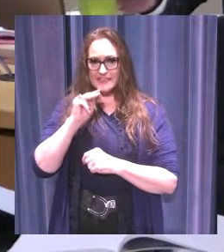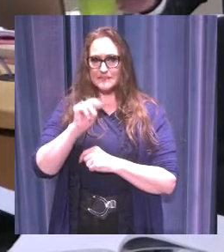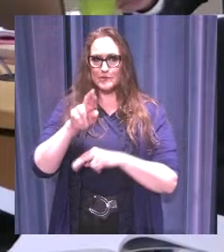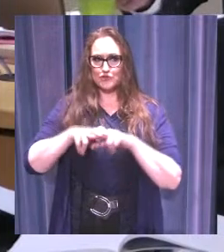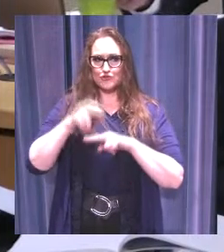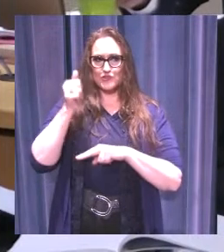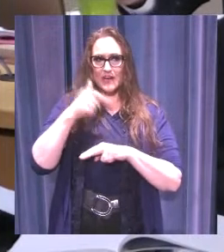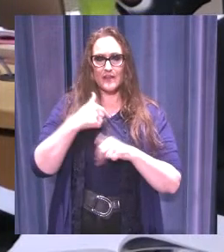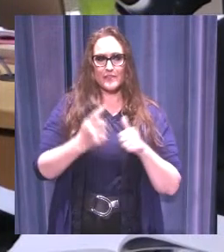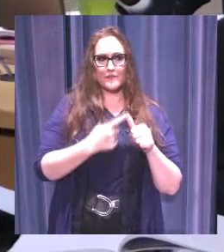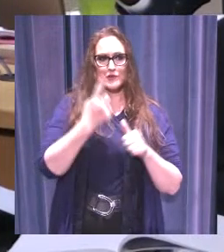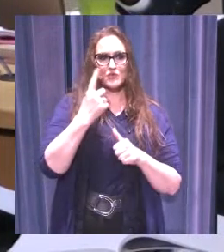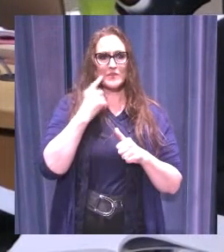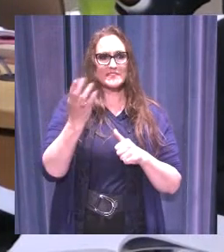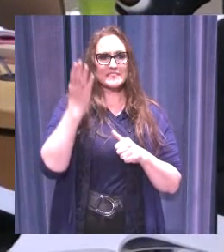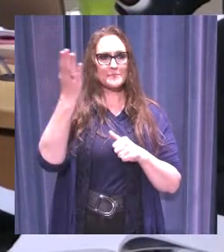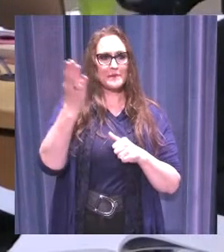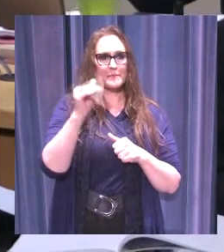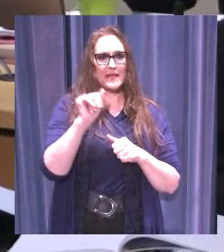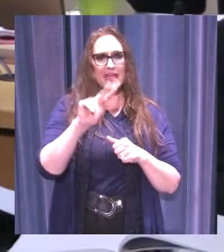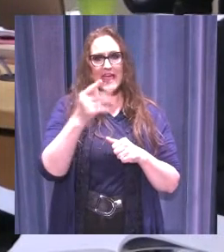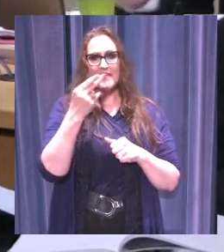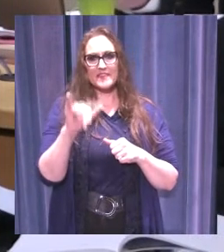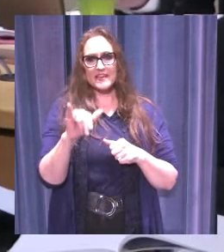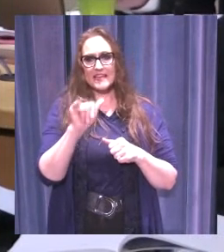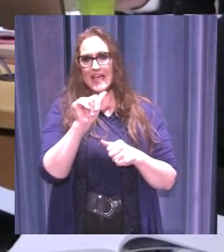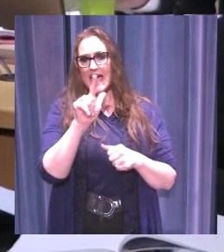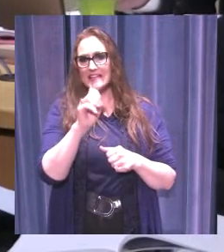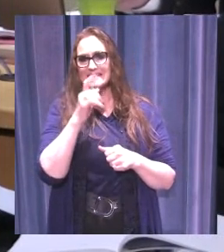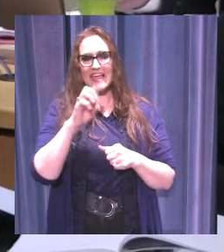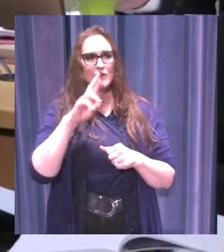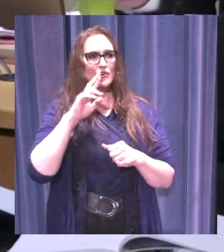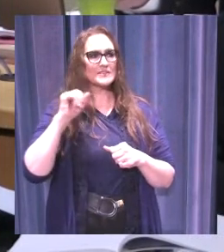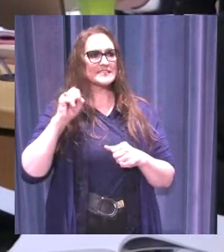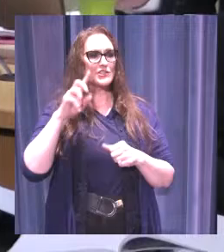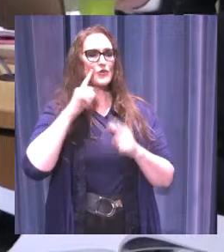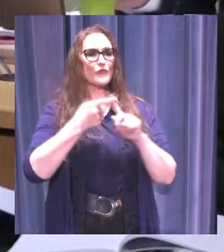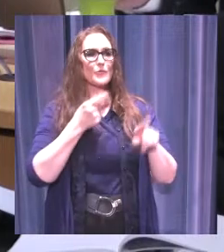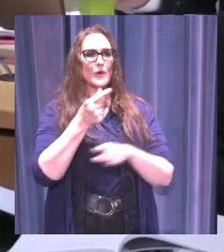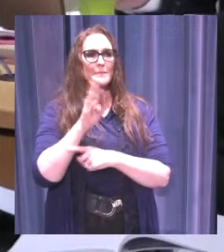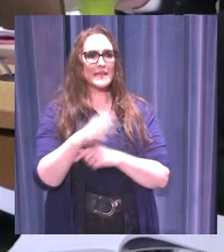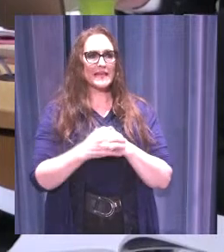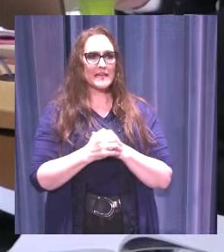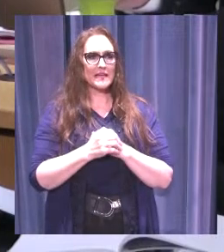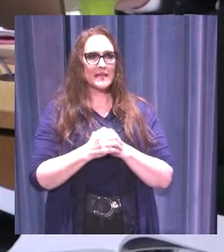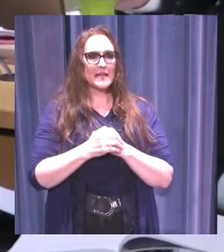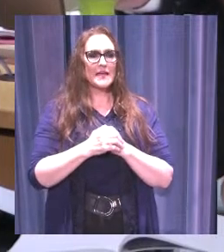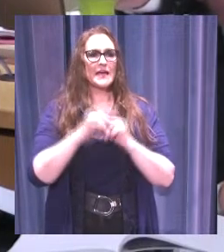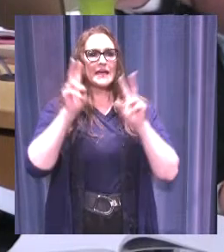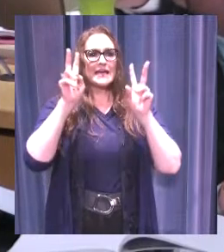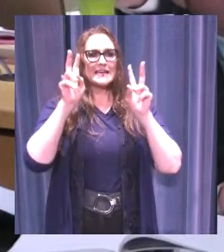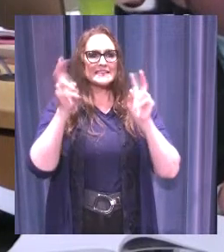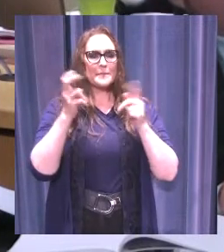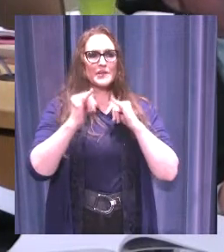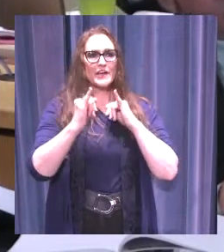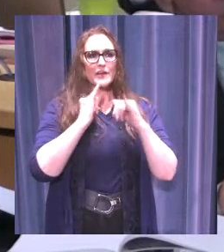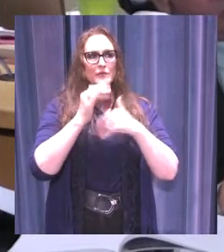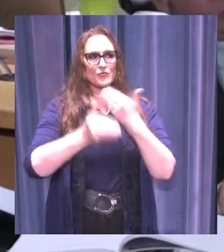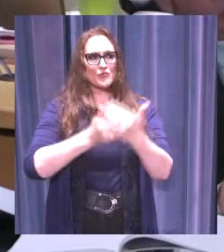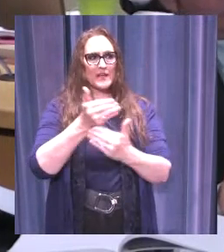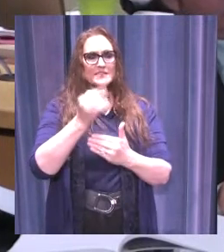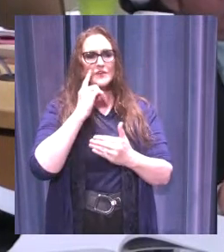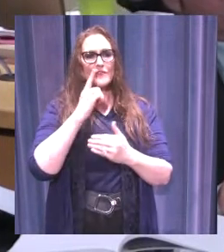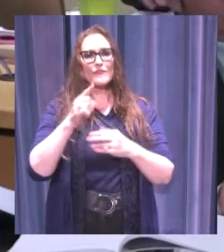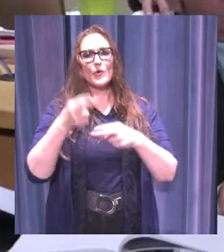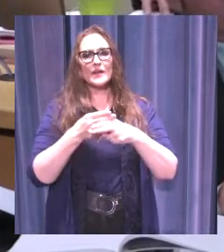Chair. The first has been submitted by Anthony Alexander Sr. from Grand Blanc, and on the topic of interview process for